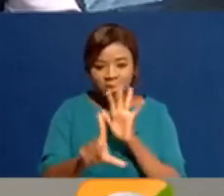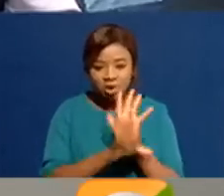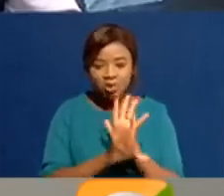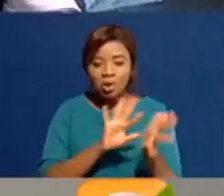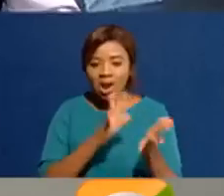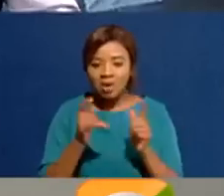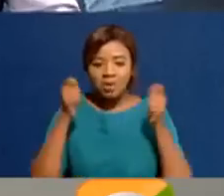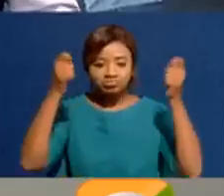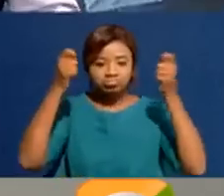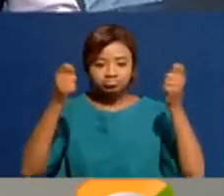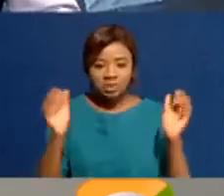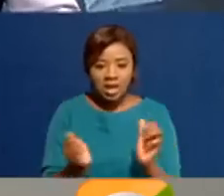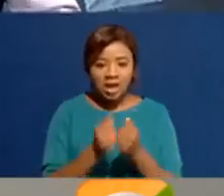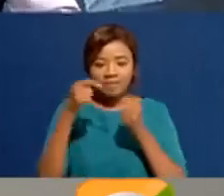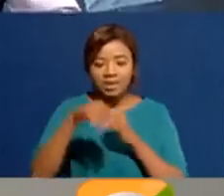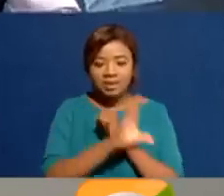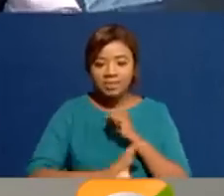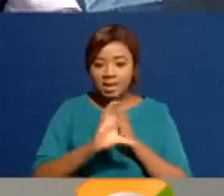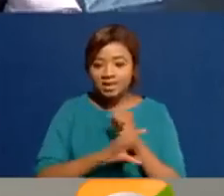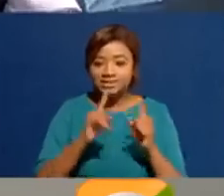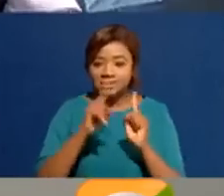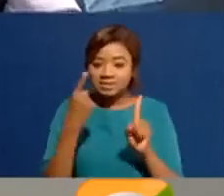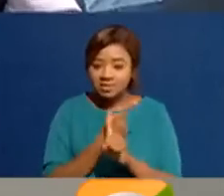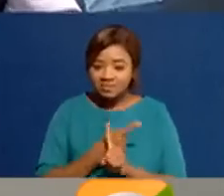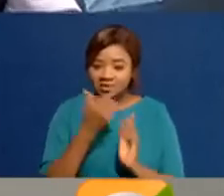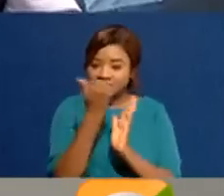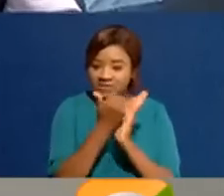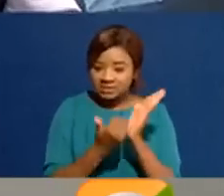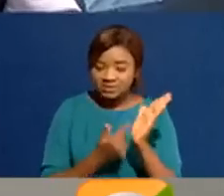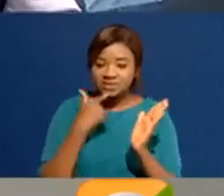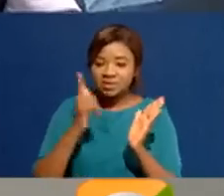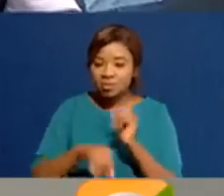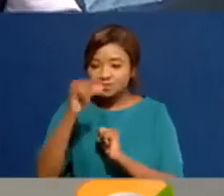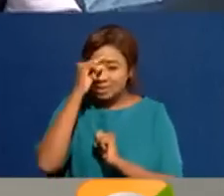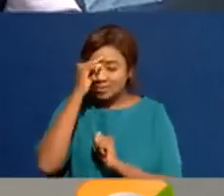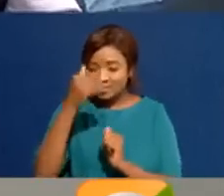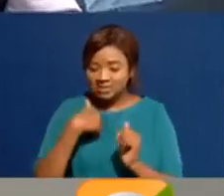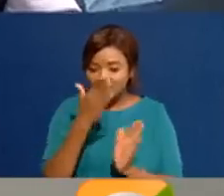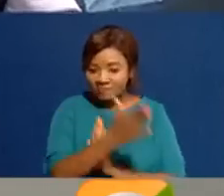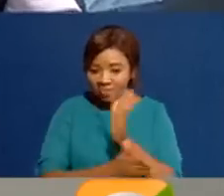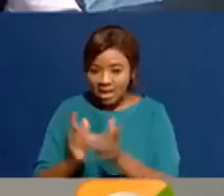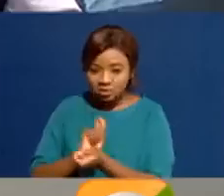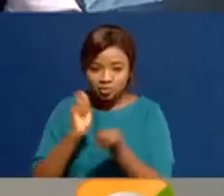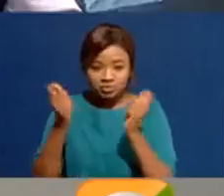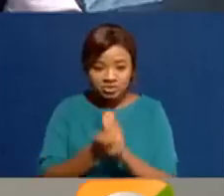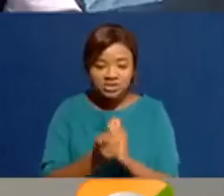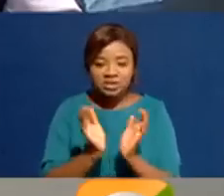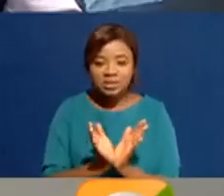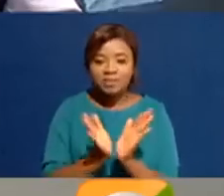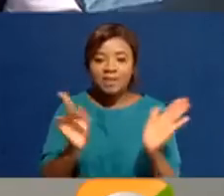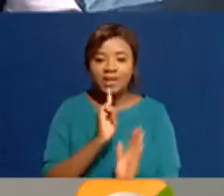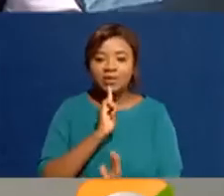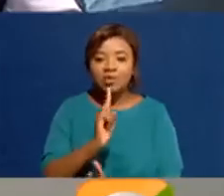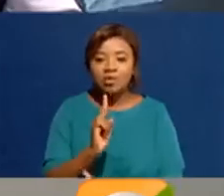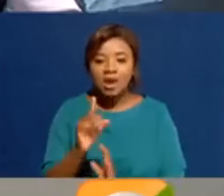demonstrations are conducted in the country. The statement sent to newsrooms said the government was considering changes to the Public Order Act, touching